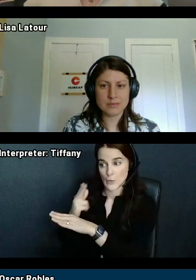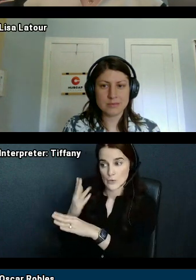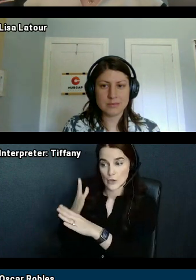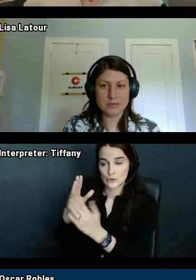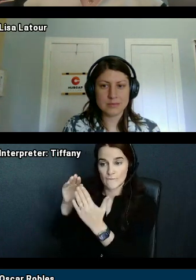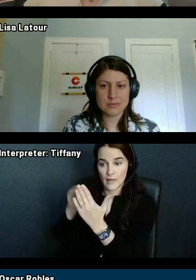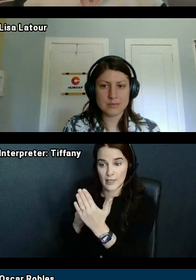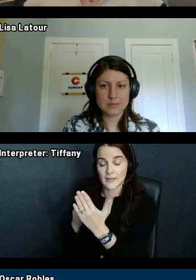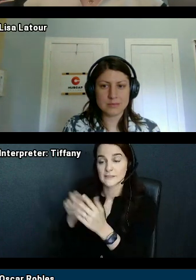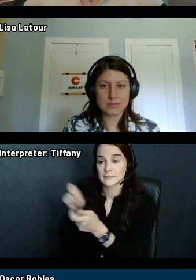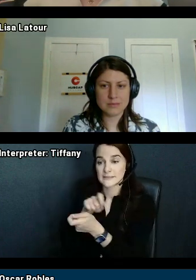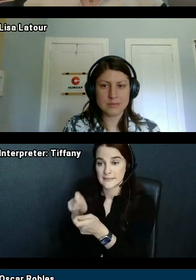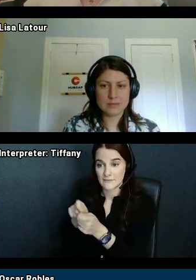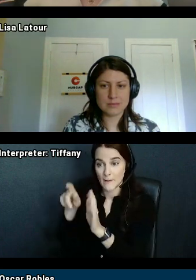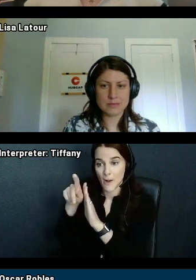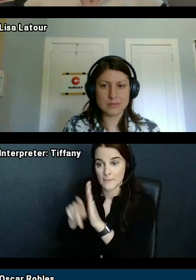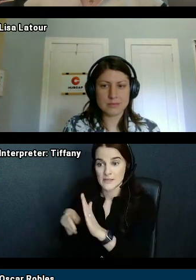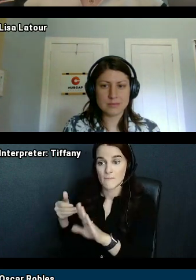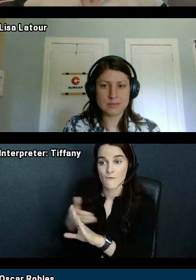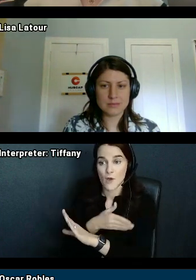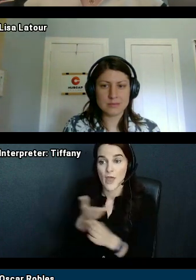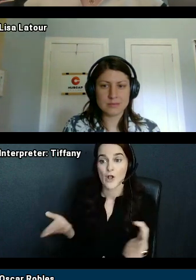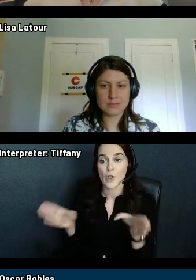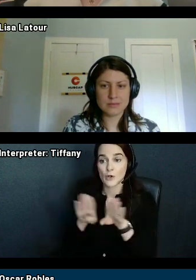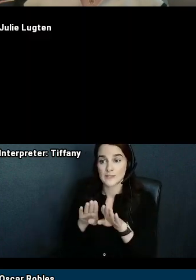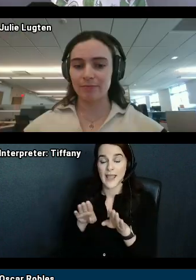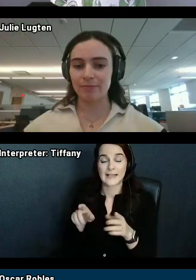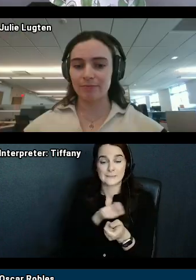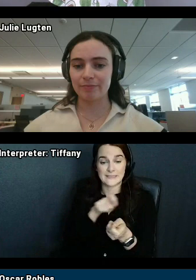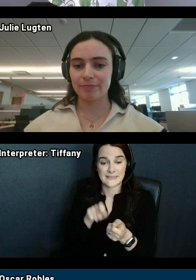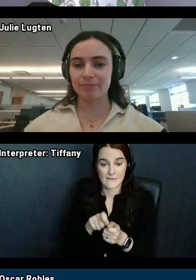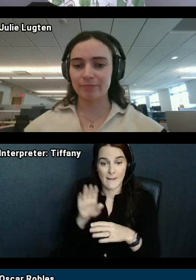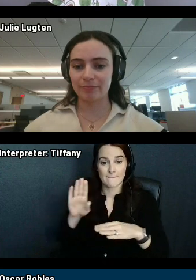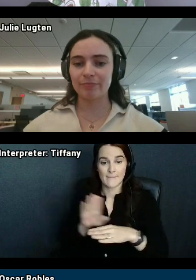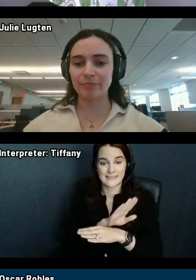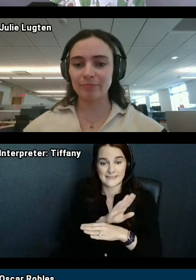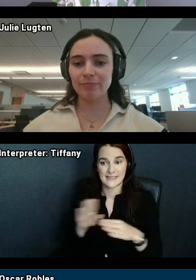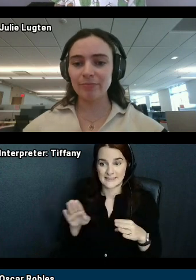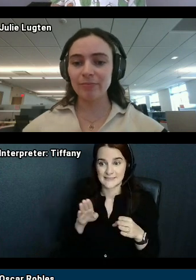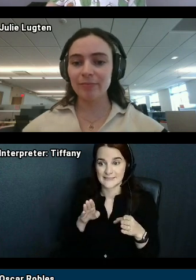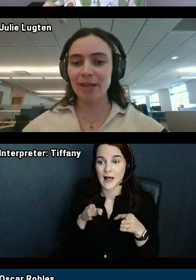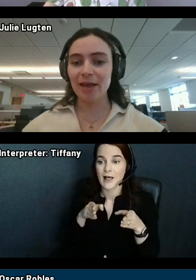they close a specific business line deal?